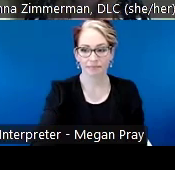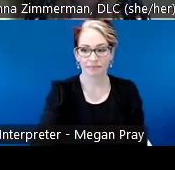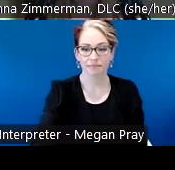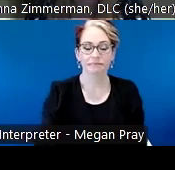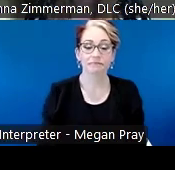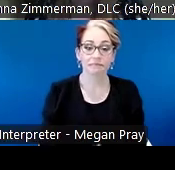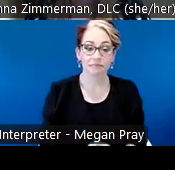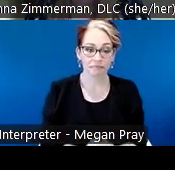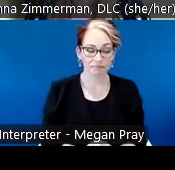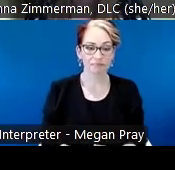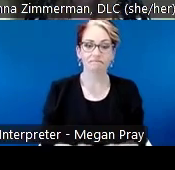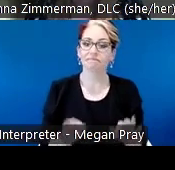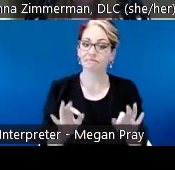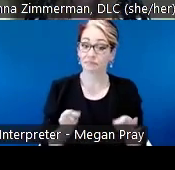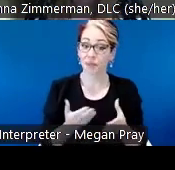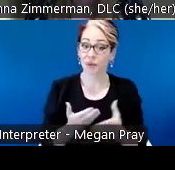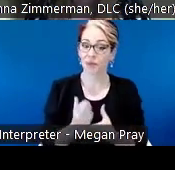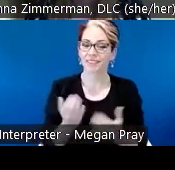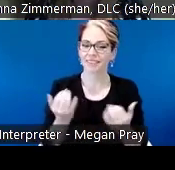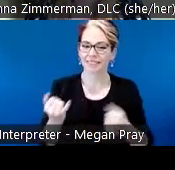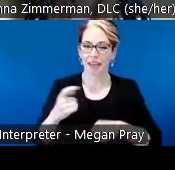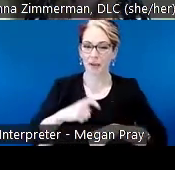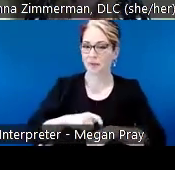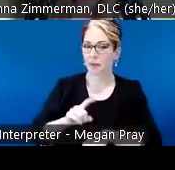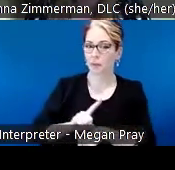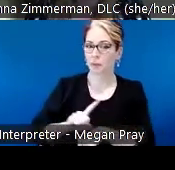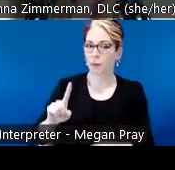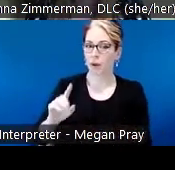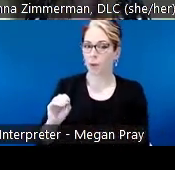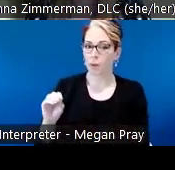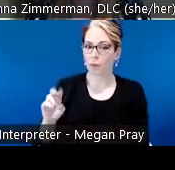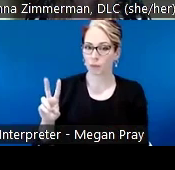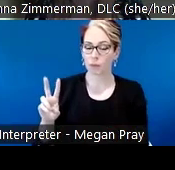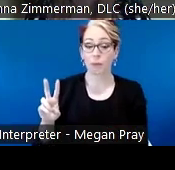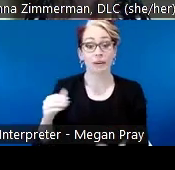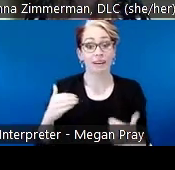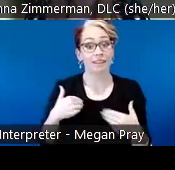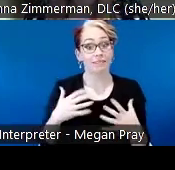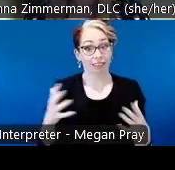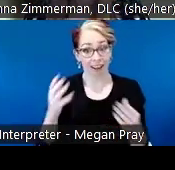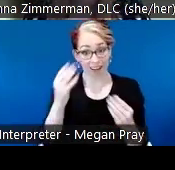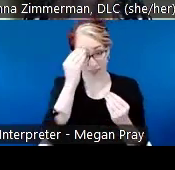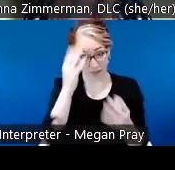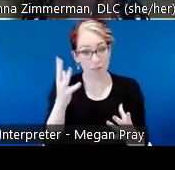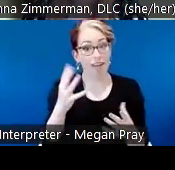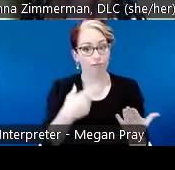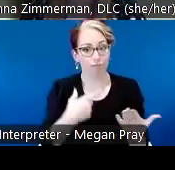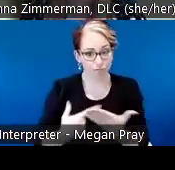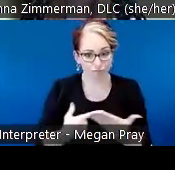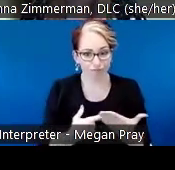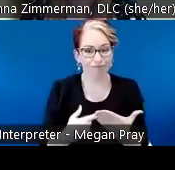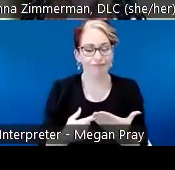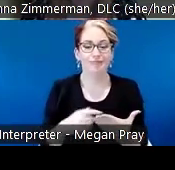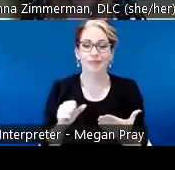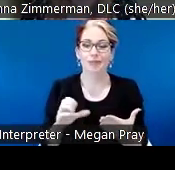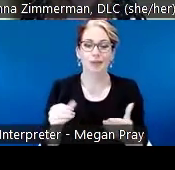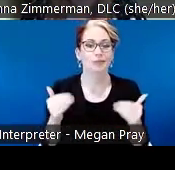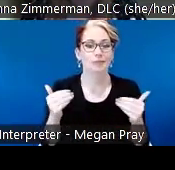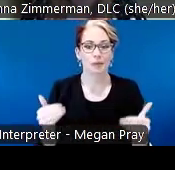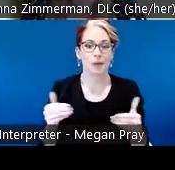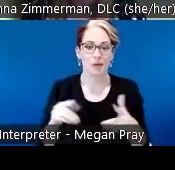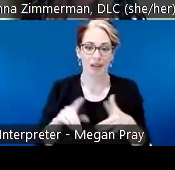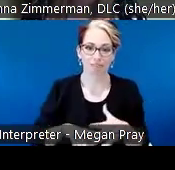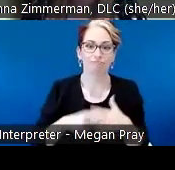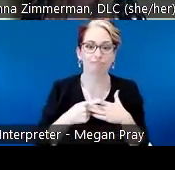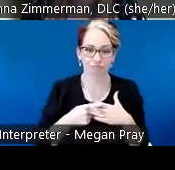All right, it's 1:02, and we have a lot to go over. So let's just jump right